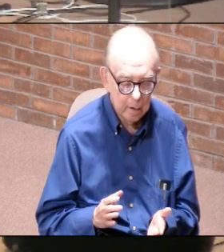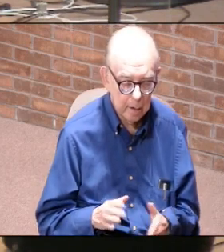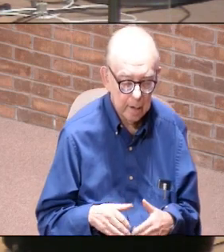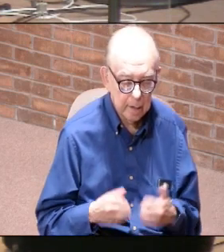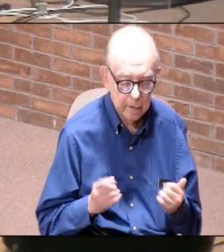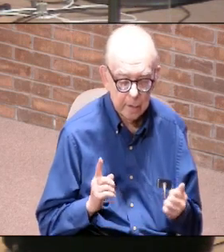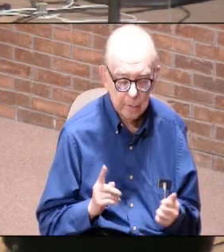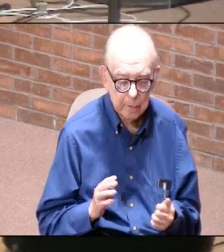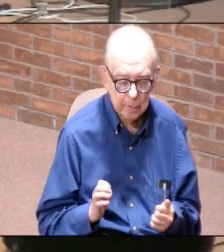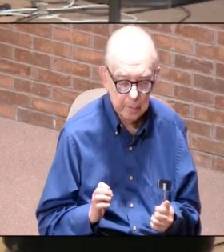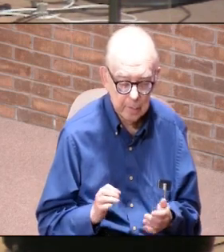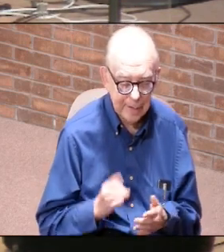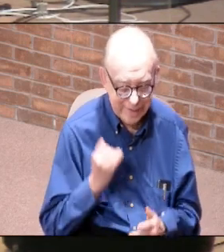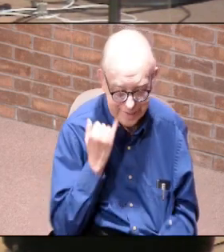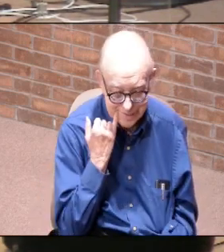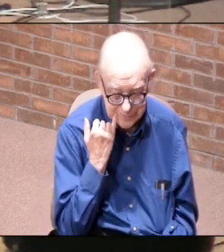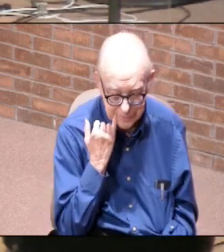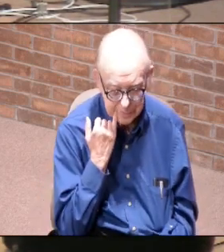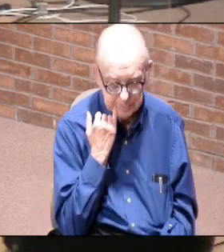supposed to be.